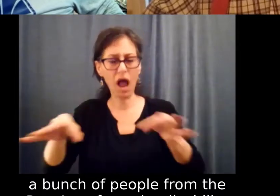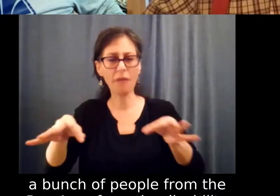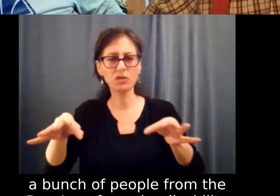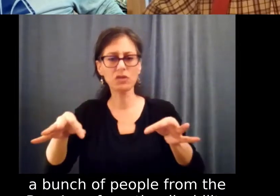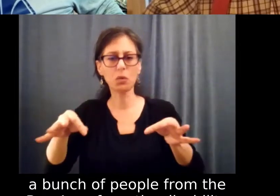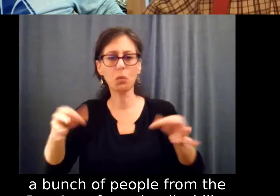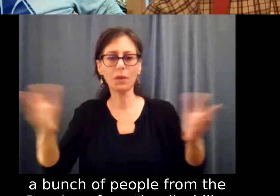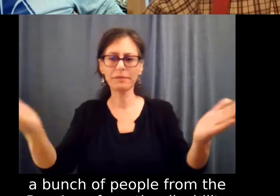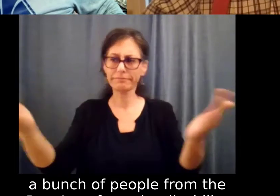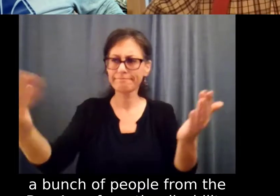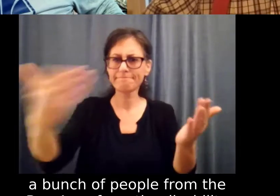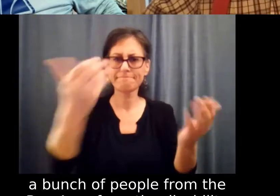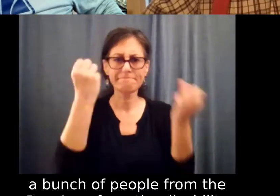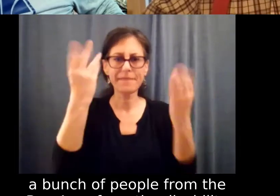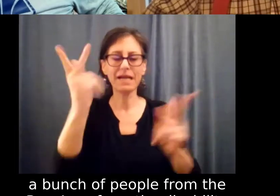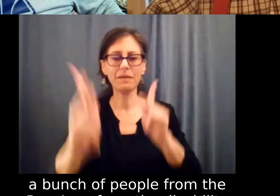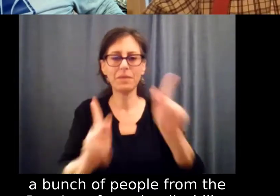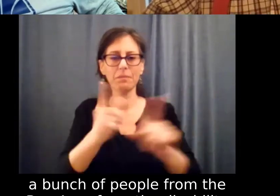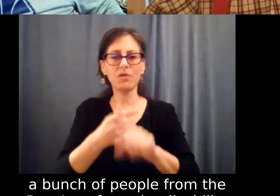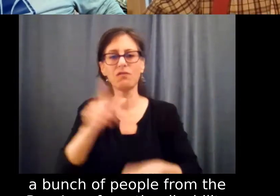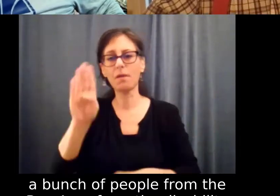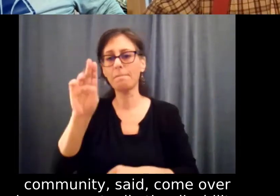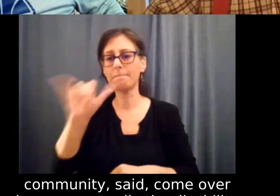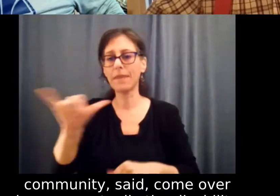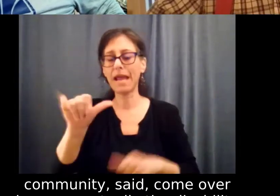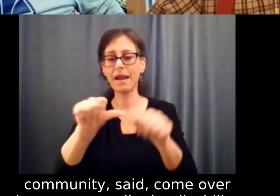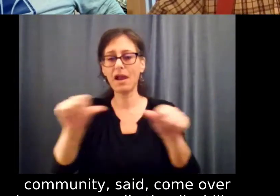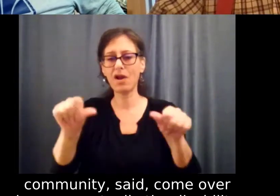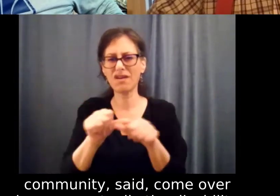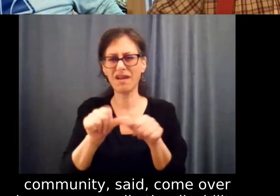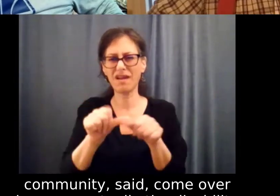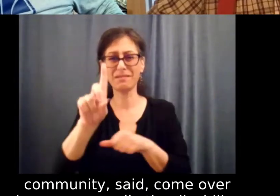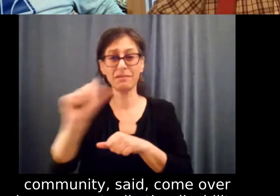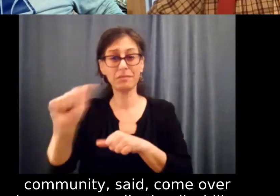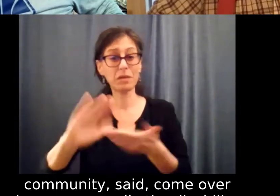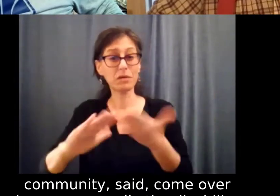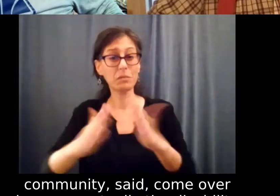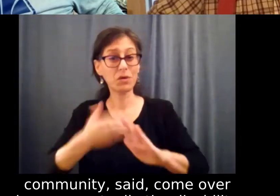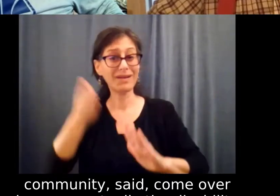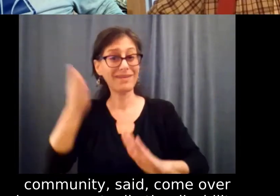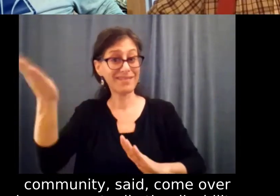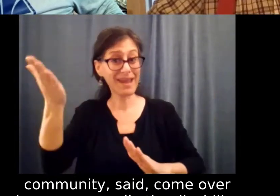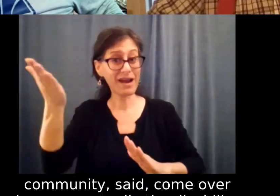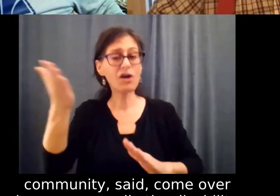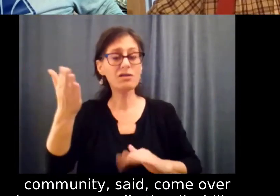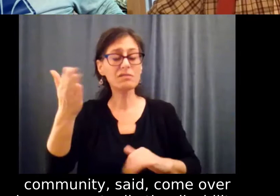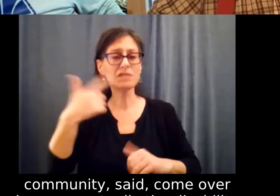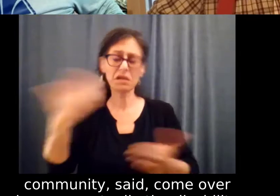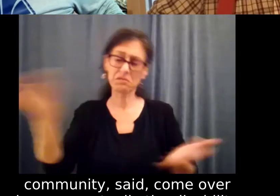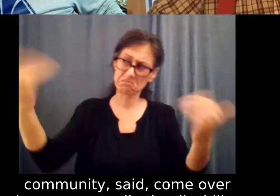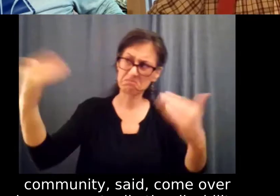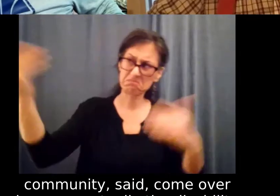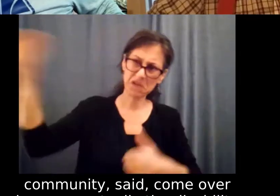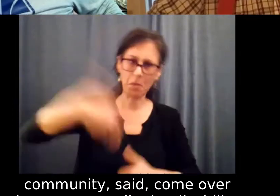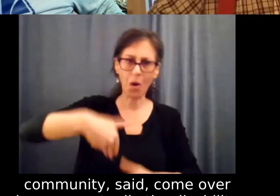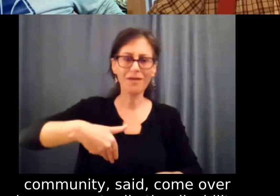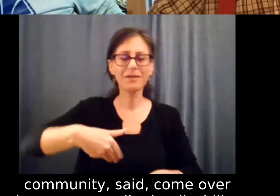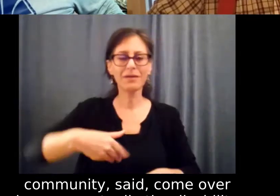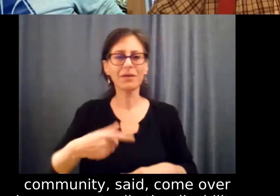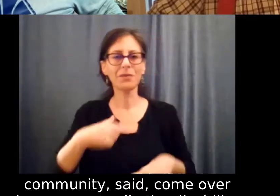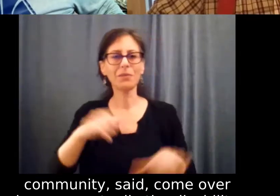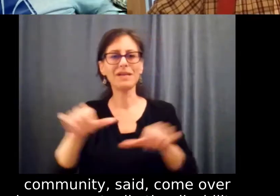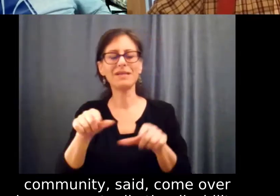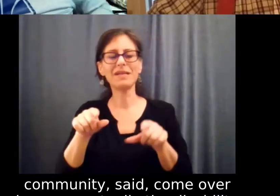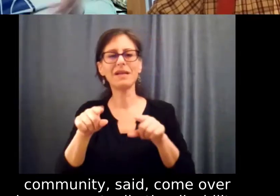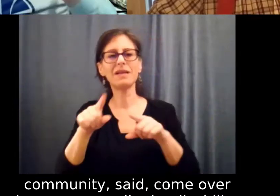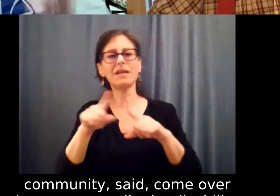people from the Bay Area, from the disability community, and said, come over here. We actually did it over at